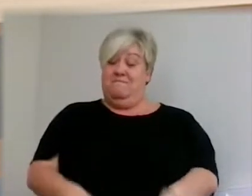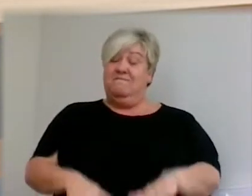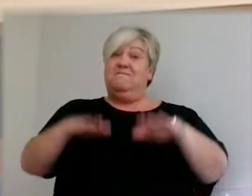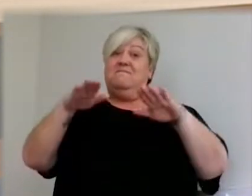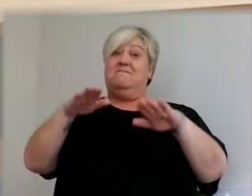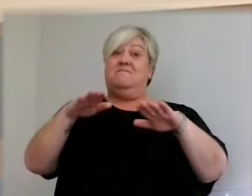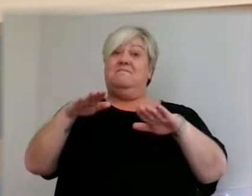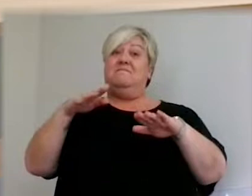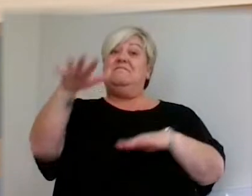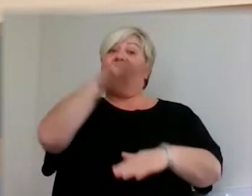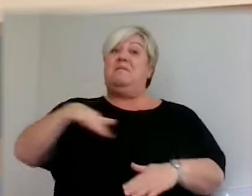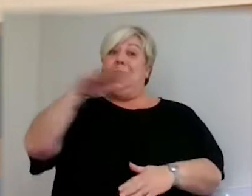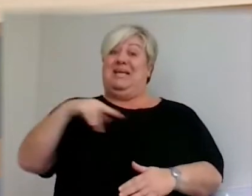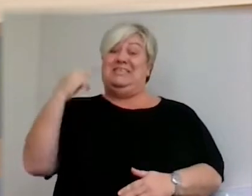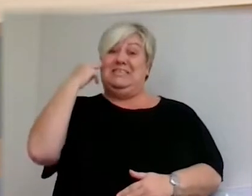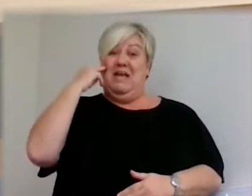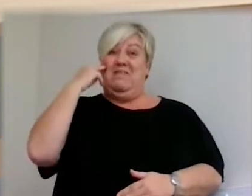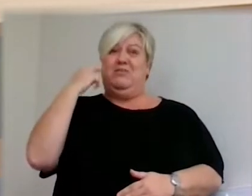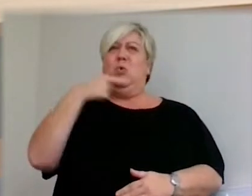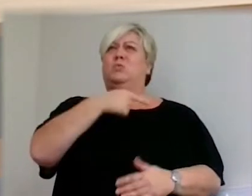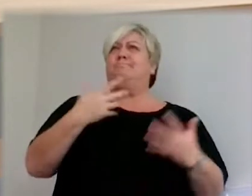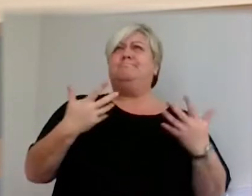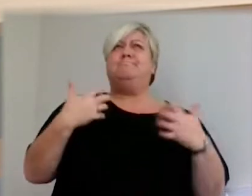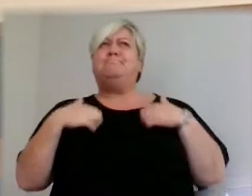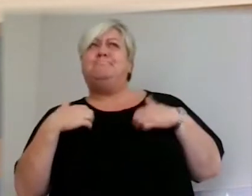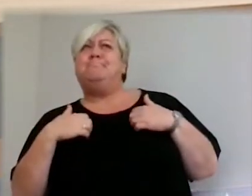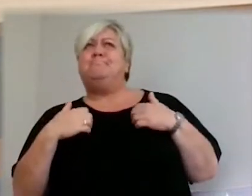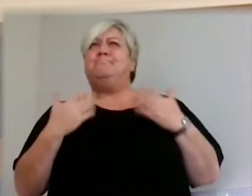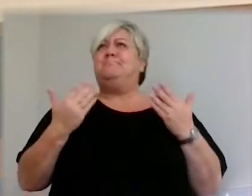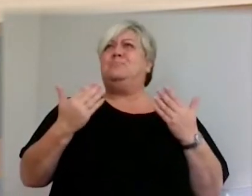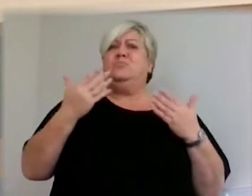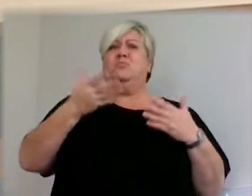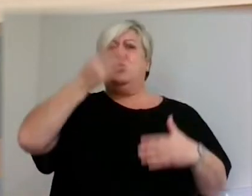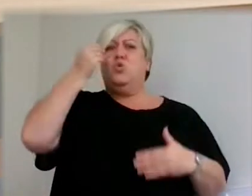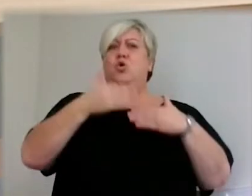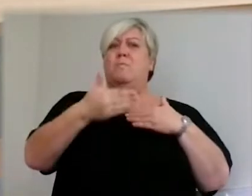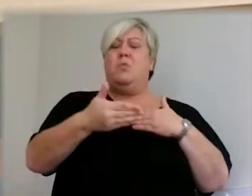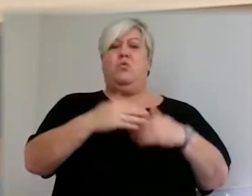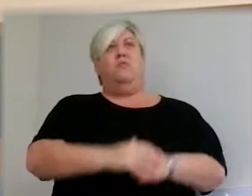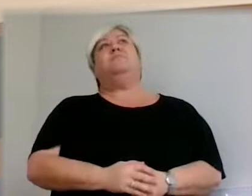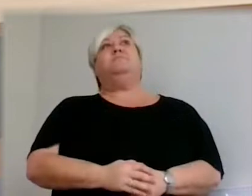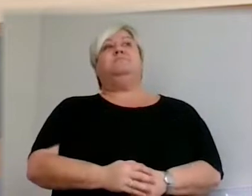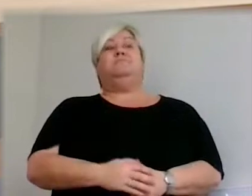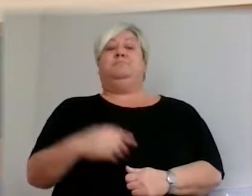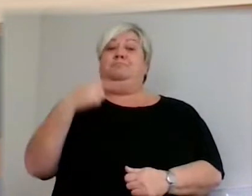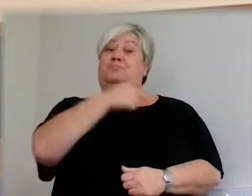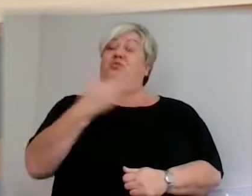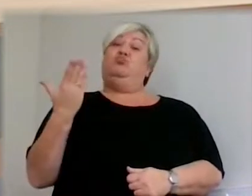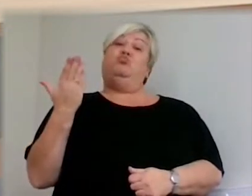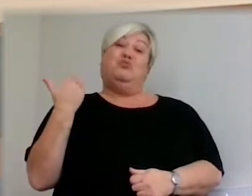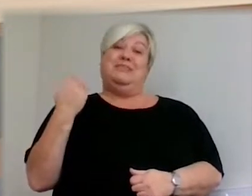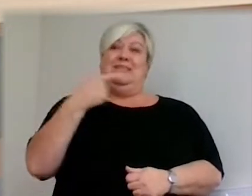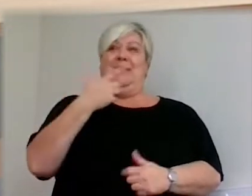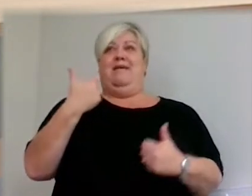just inspired me to do more, to learn more. And I've recently completed my level 4 in British Sign